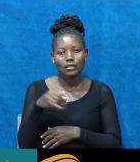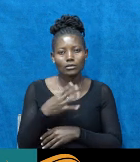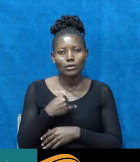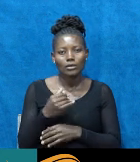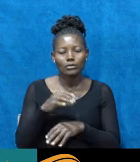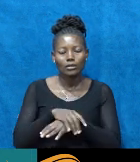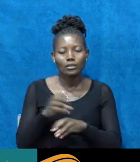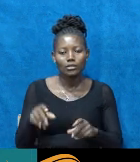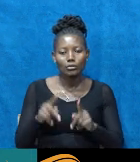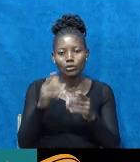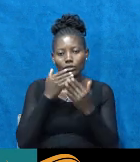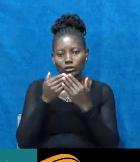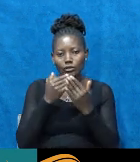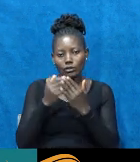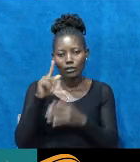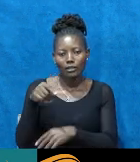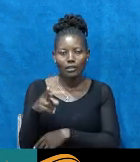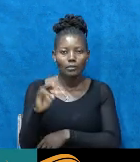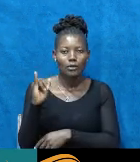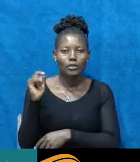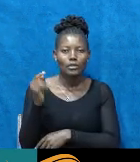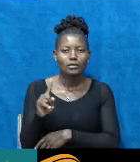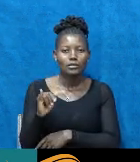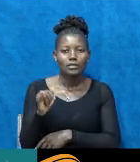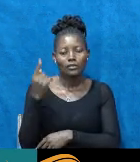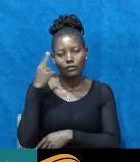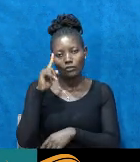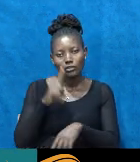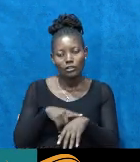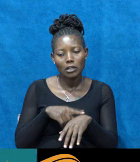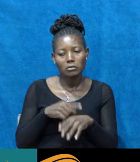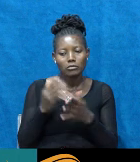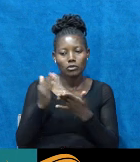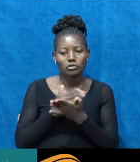have charities contacts in case you need to